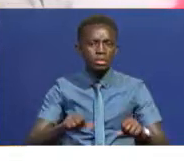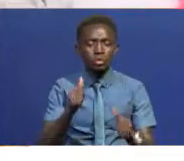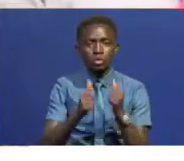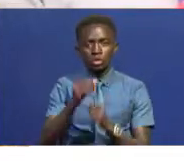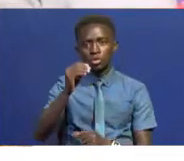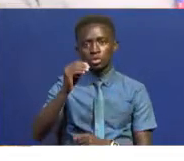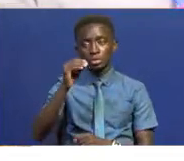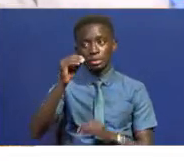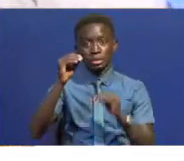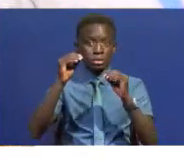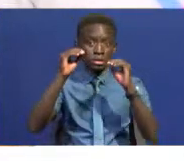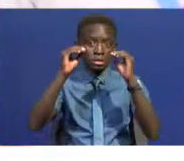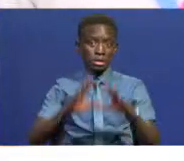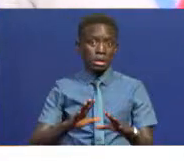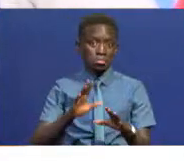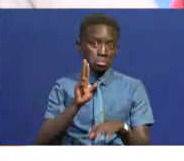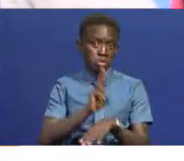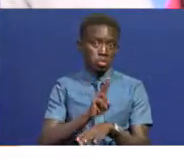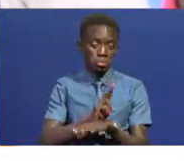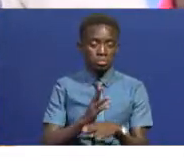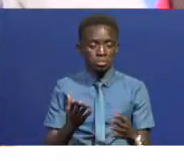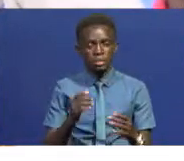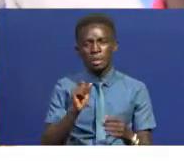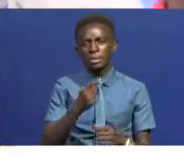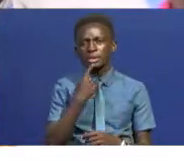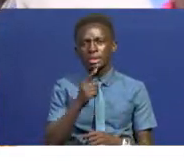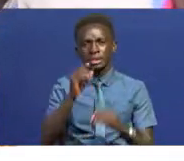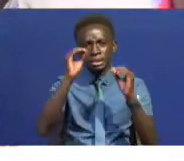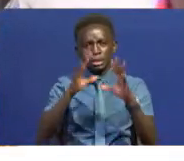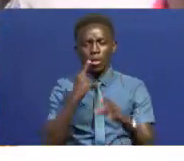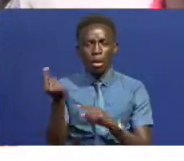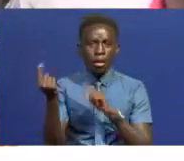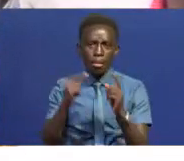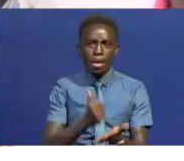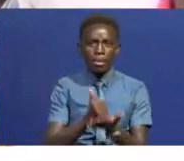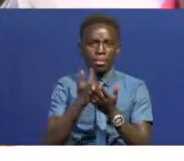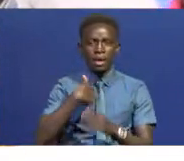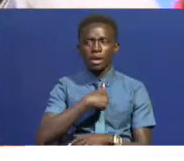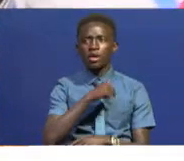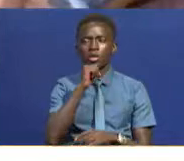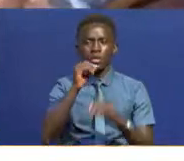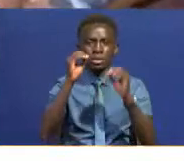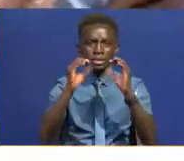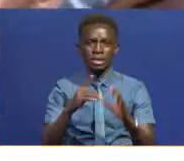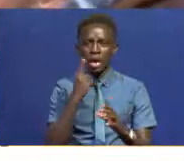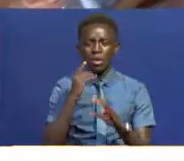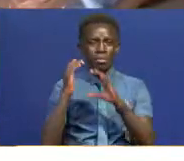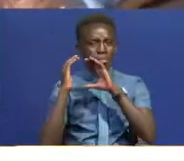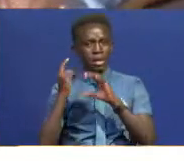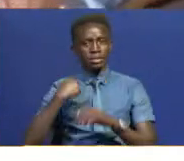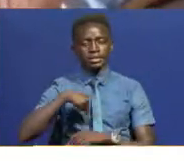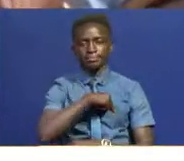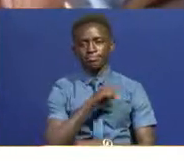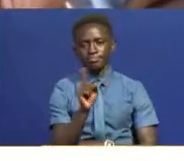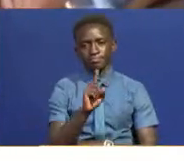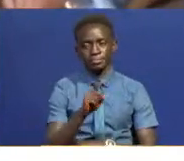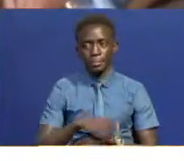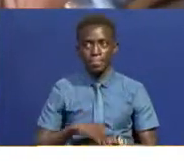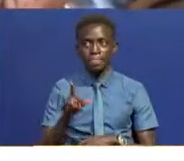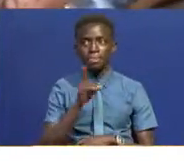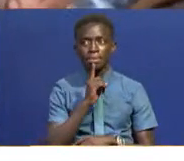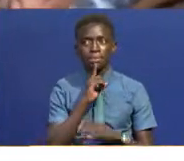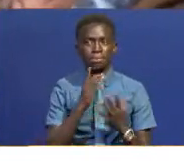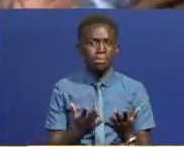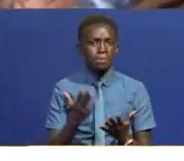wanaohitimu, wahitimu kwamba ni walimu watakao kuja kutusaidia, si walimu ambao pia itakuwa ni mzigo kwetu. The father said that despite the